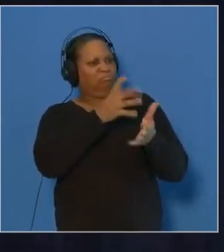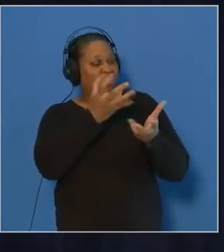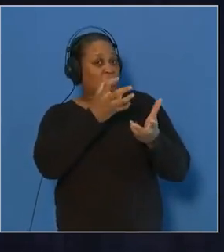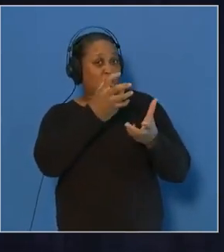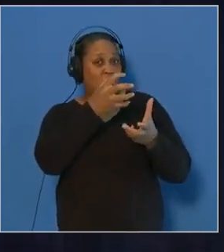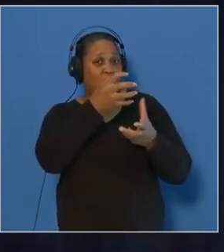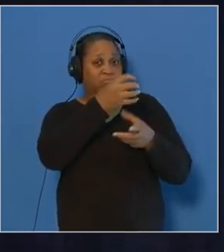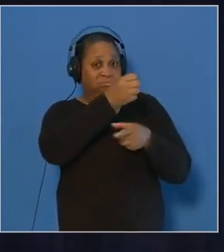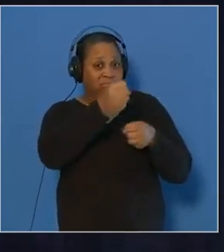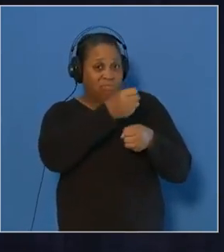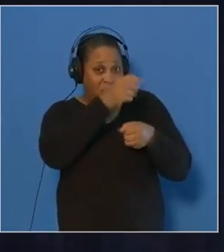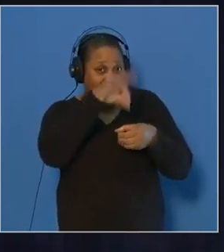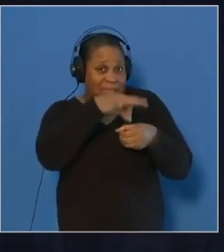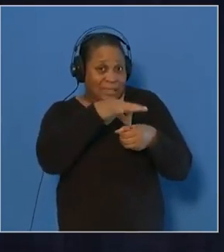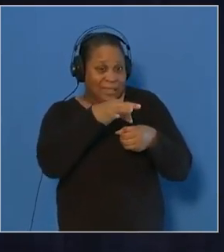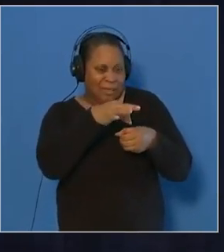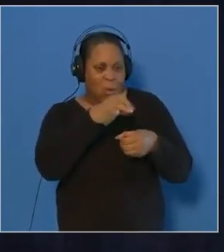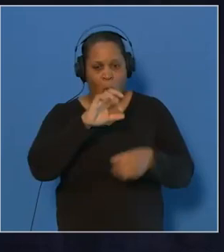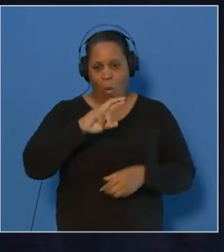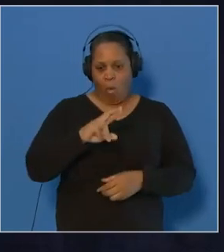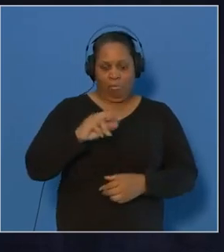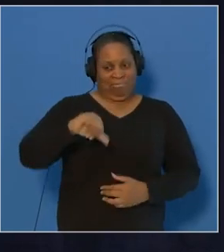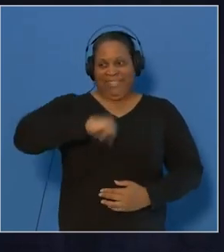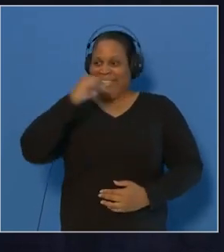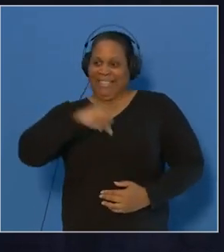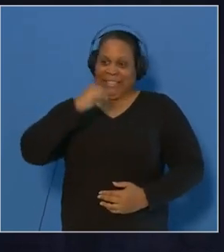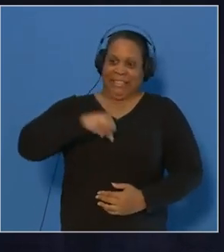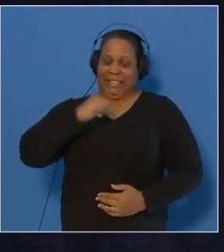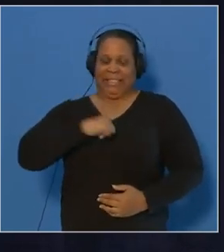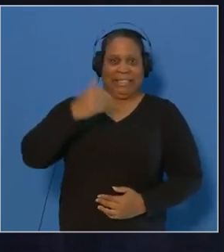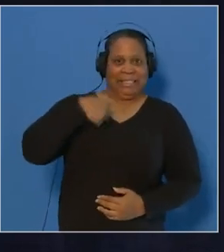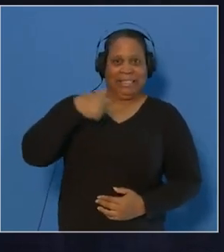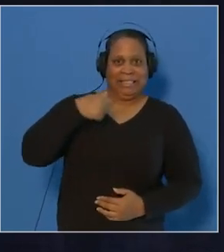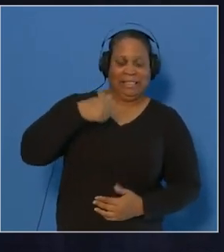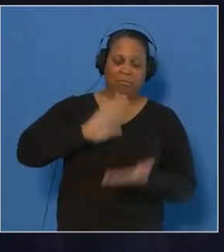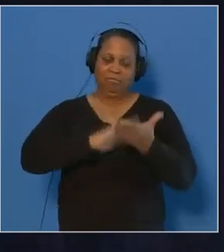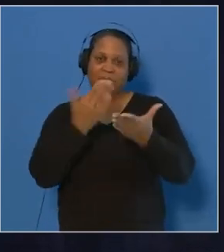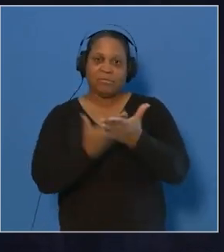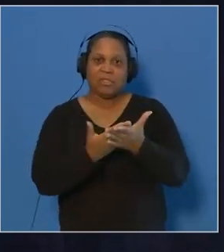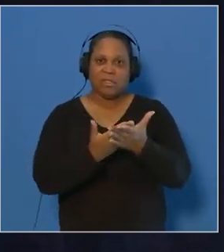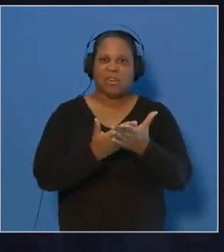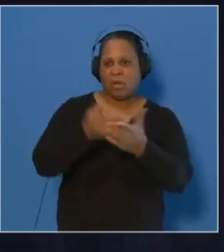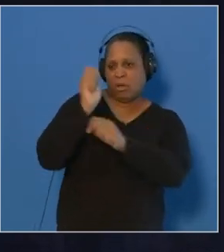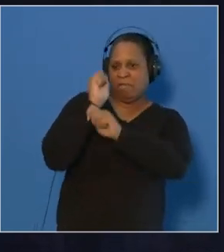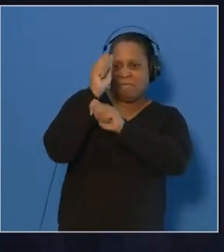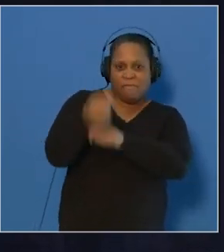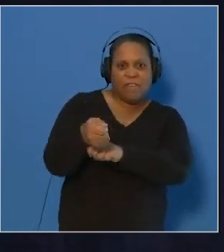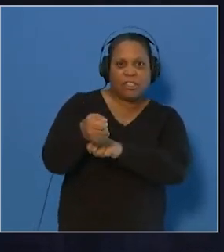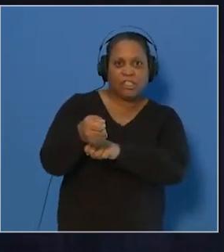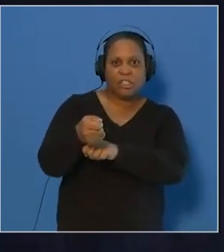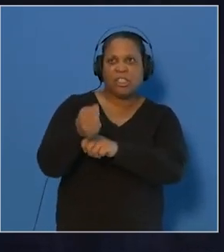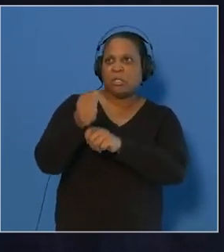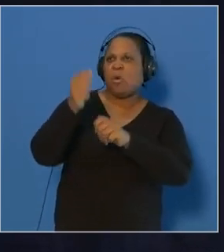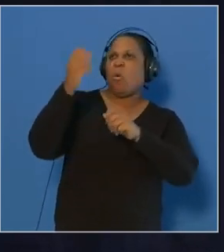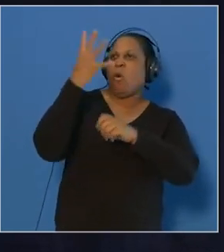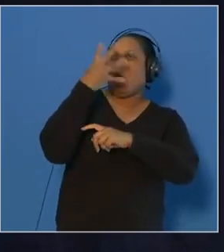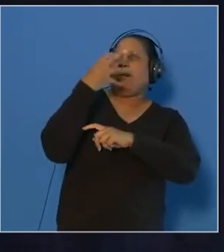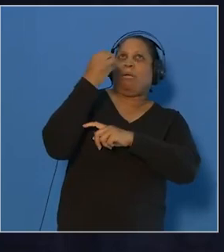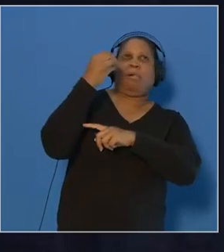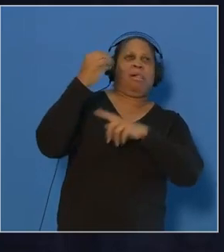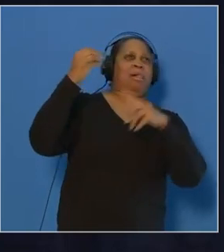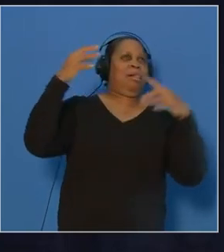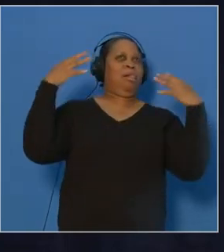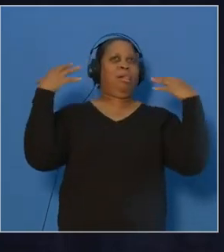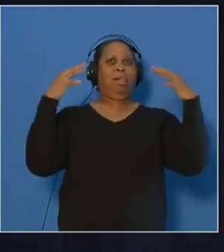tea. Our bragging rights about cooking skills, golf shots, fish catches, and even the prettiest or